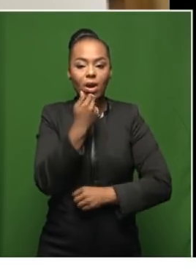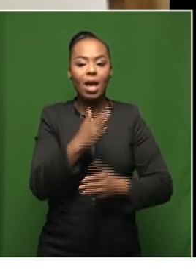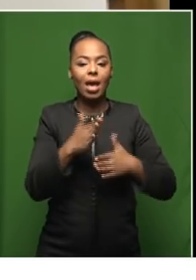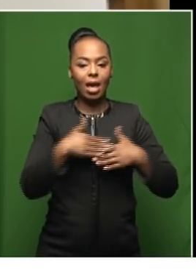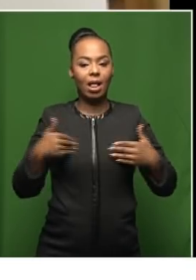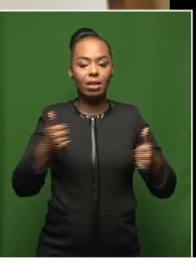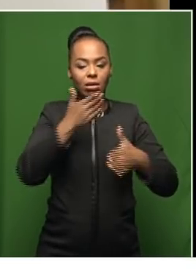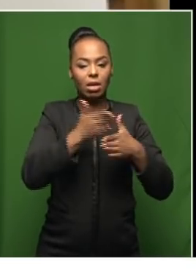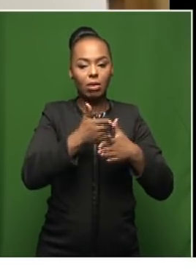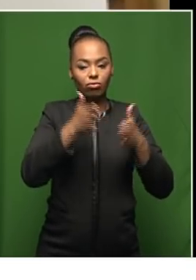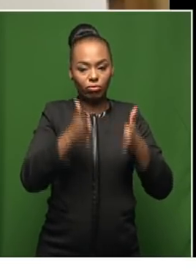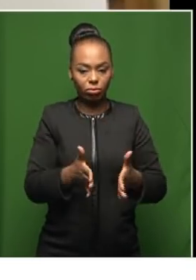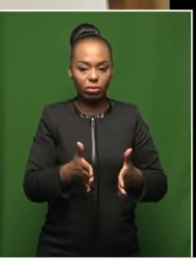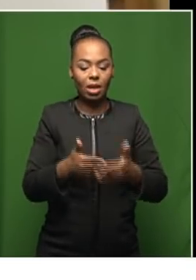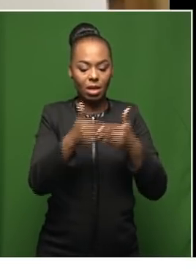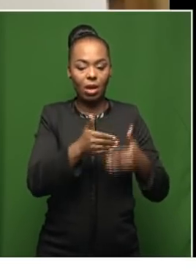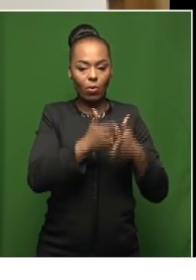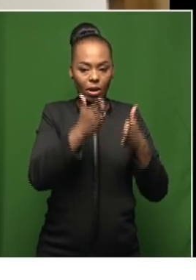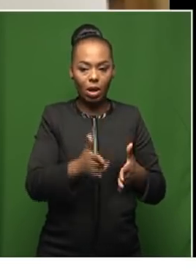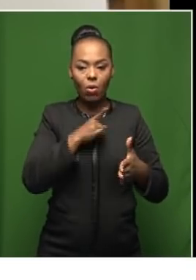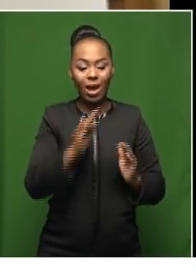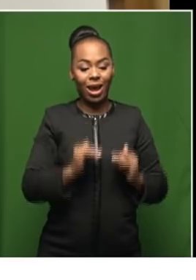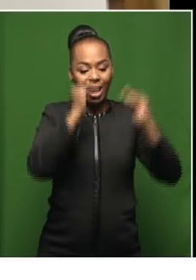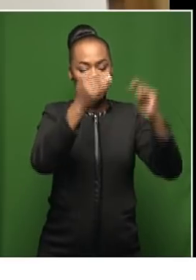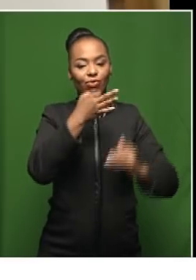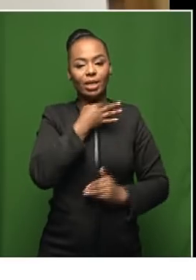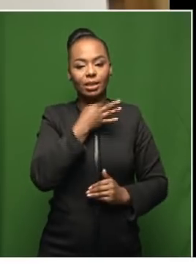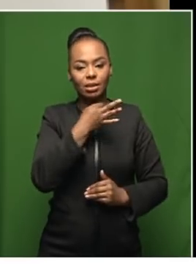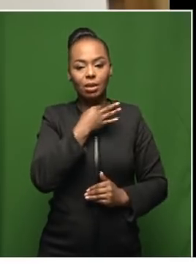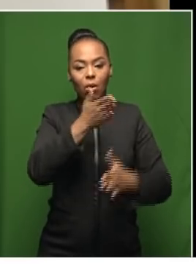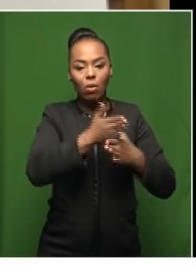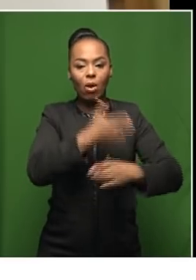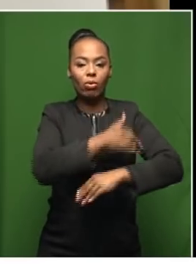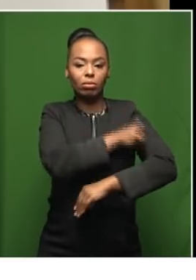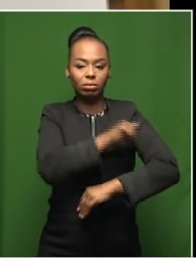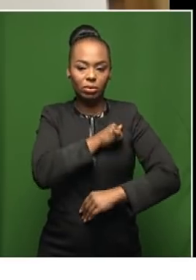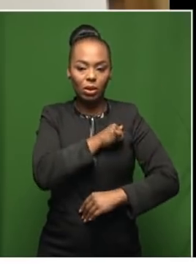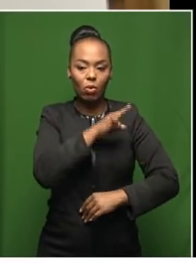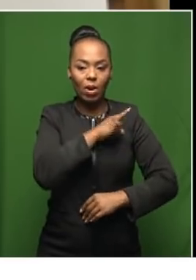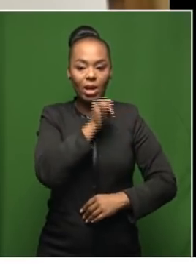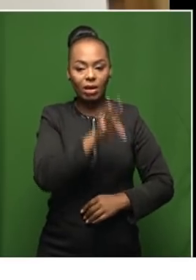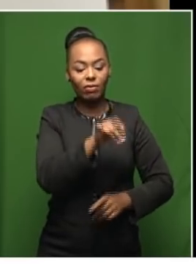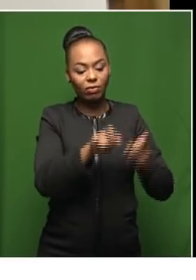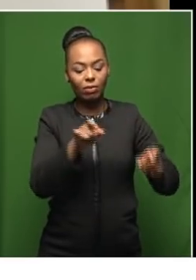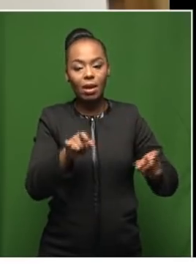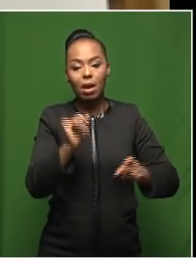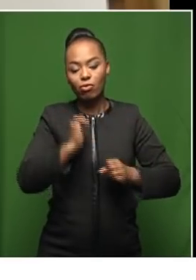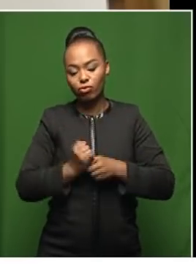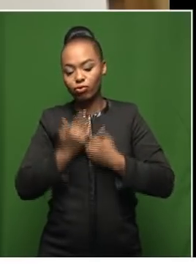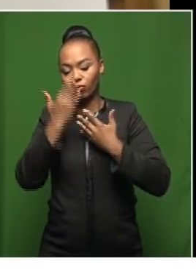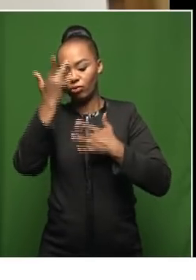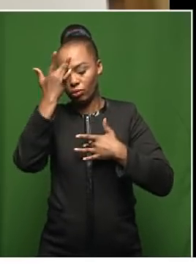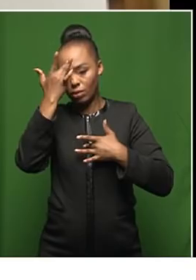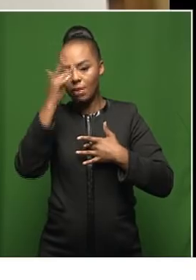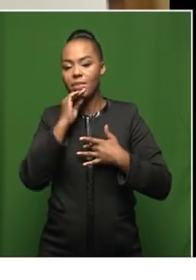themselves falling sick of the victim, were the highest risk, because all of the people who have got the infection will end up with the health workers. So it becomes very,